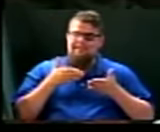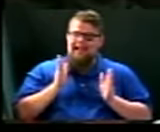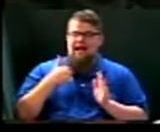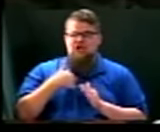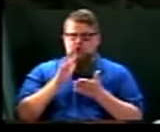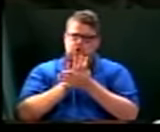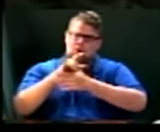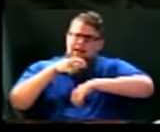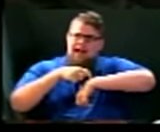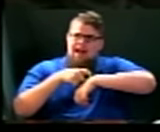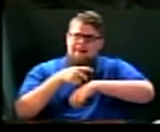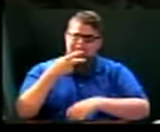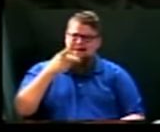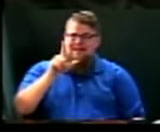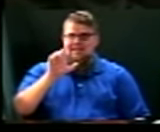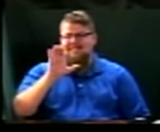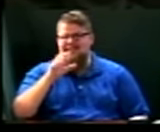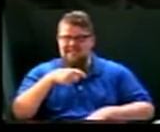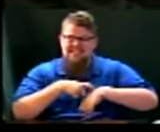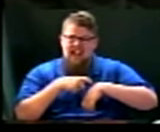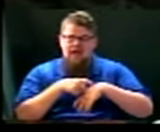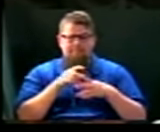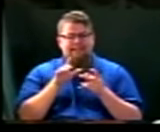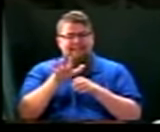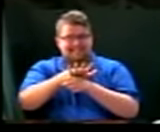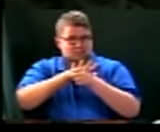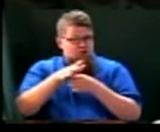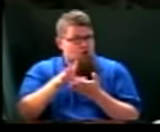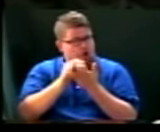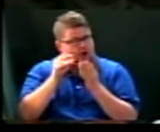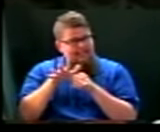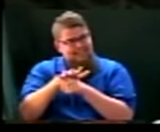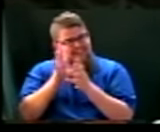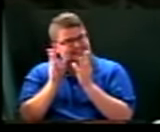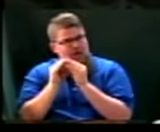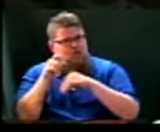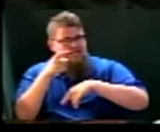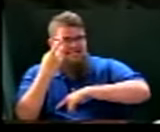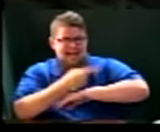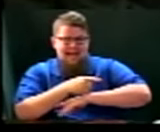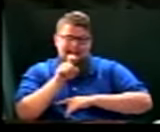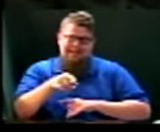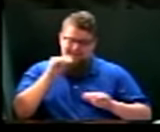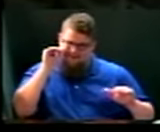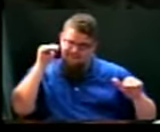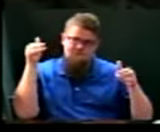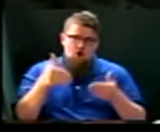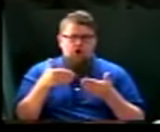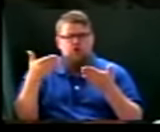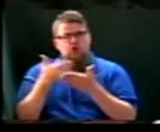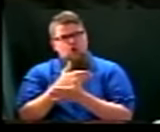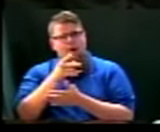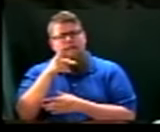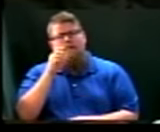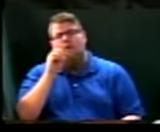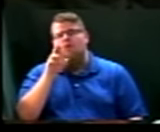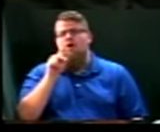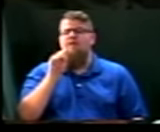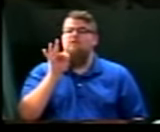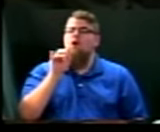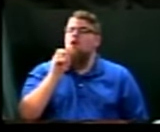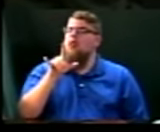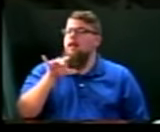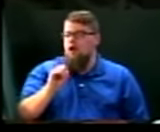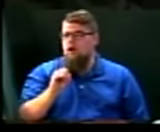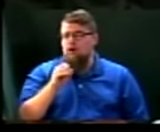all of our PLC sessions, all of our district learning session days need to be focused on this new portfolio. We do not